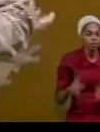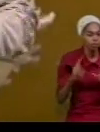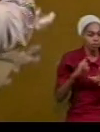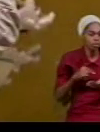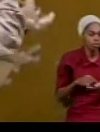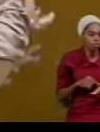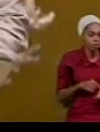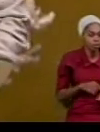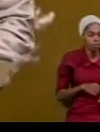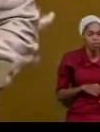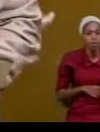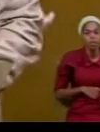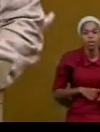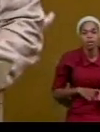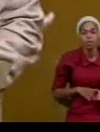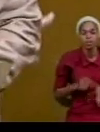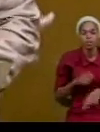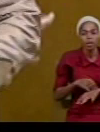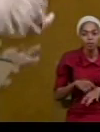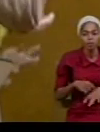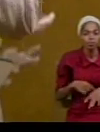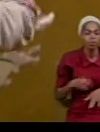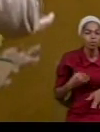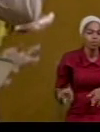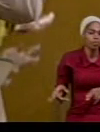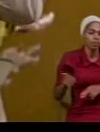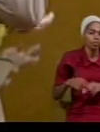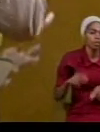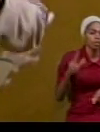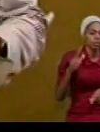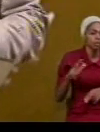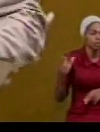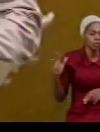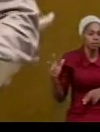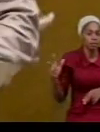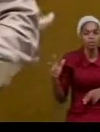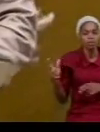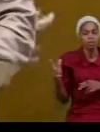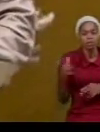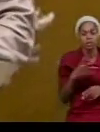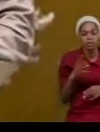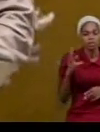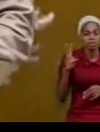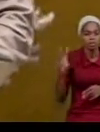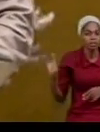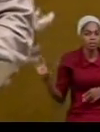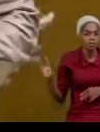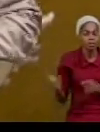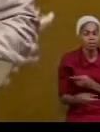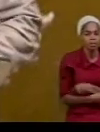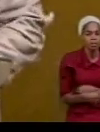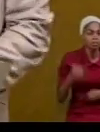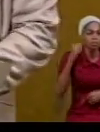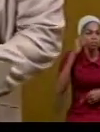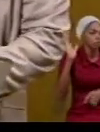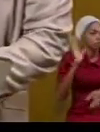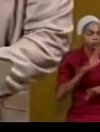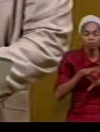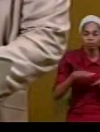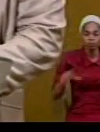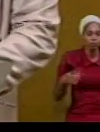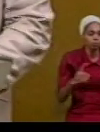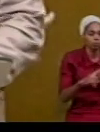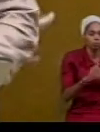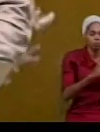the extra 33 and 66 days, the mother was not allowed into the sanctuary. And even if she was